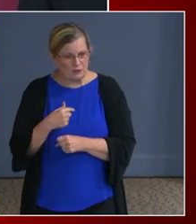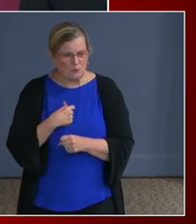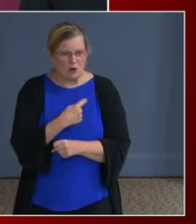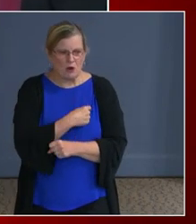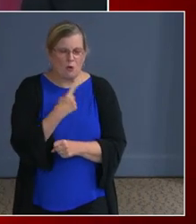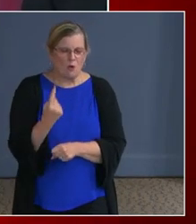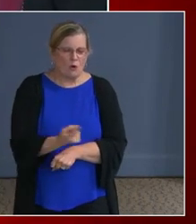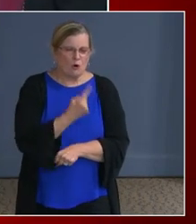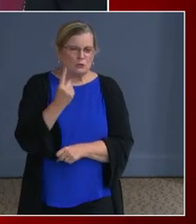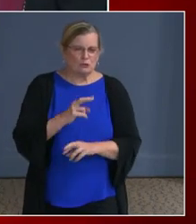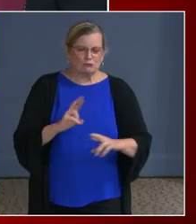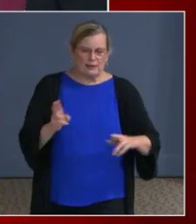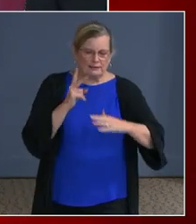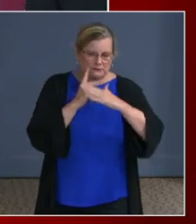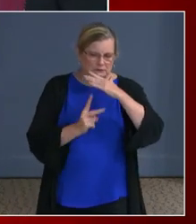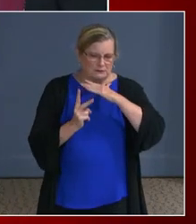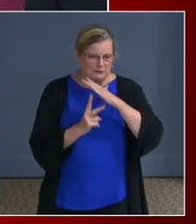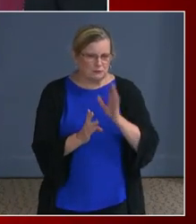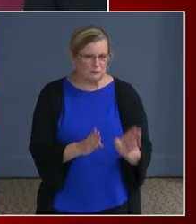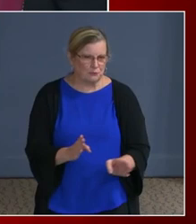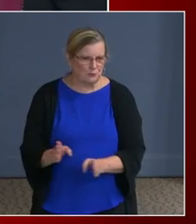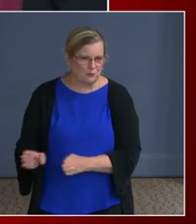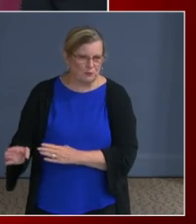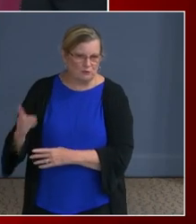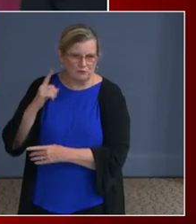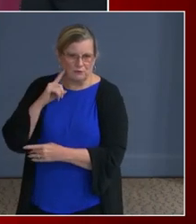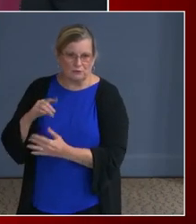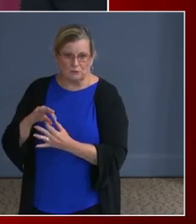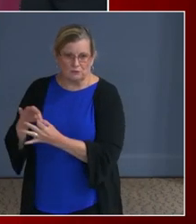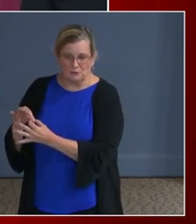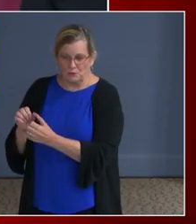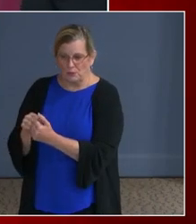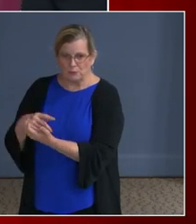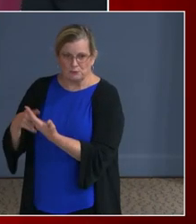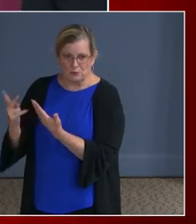what we need to do in terms of our programs and services. Yes.